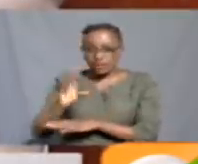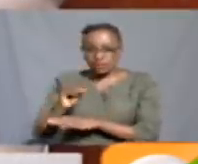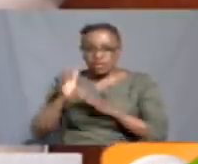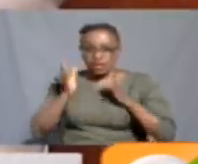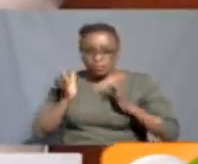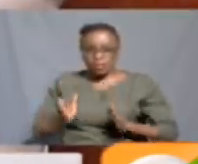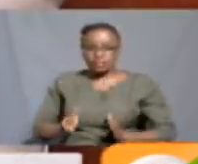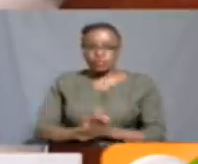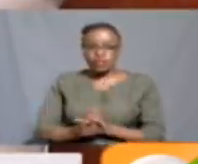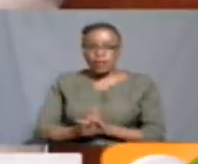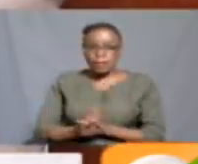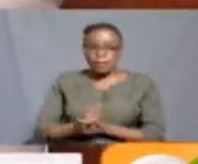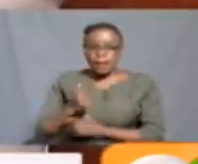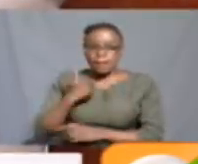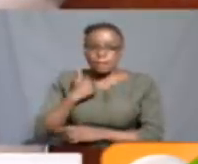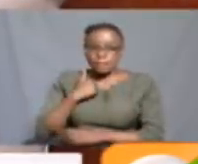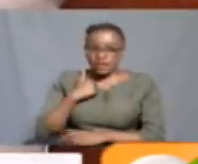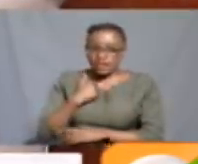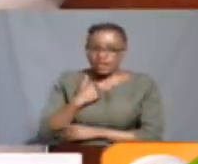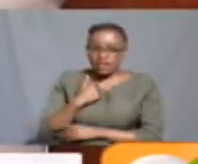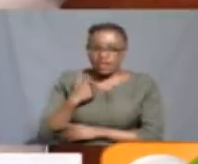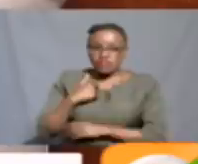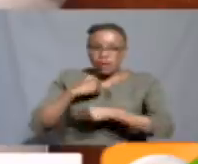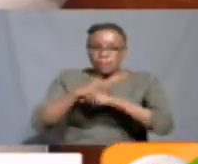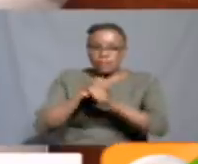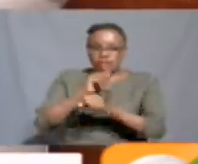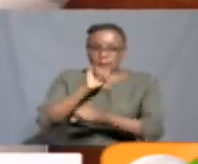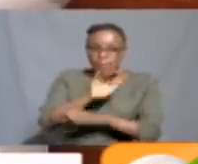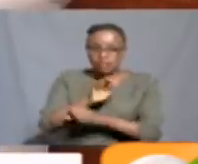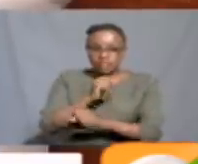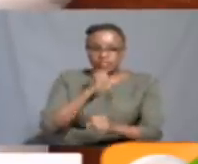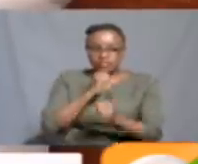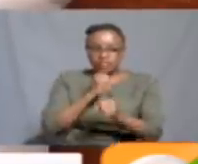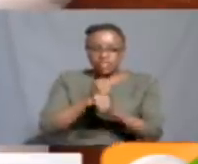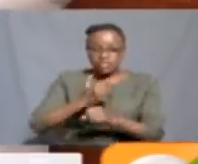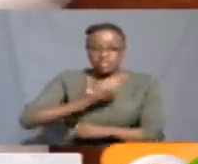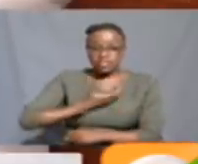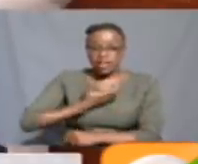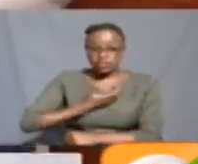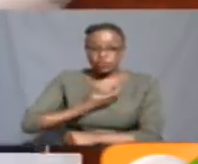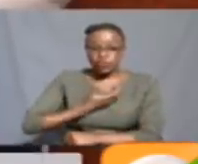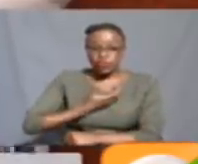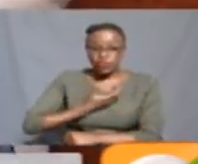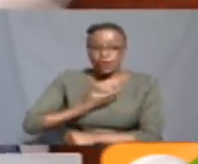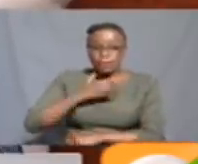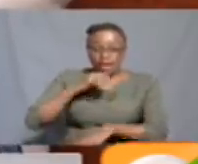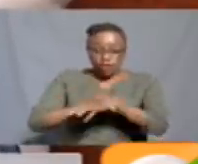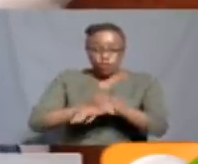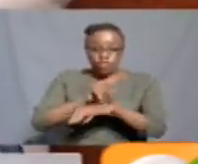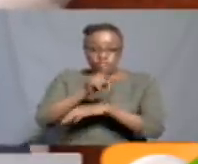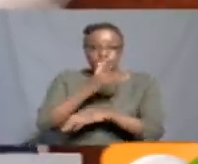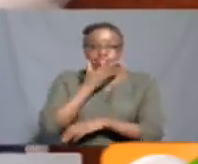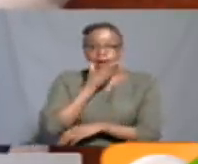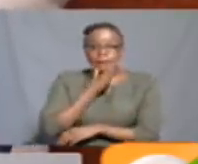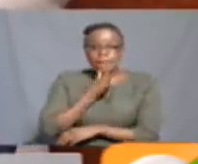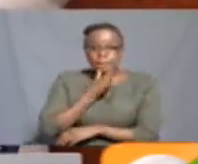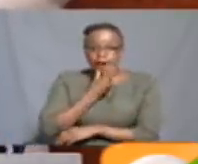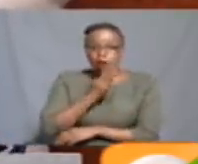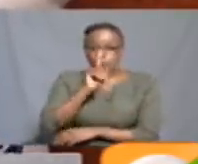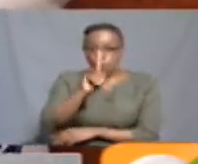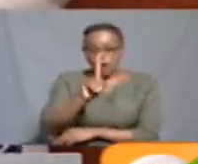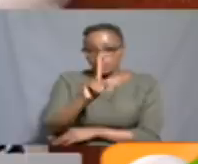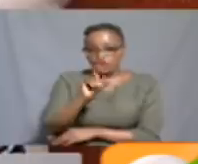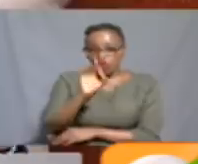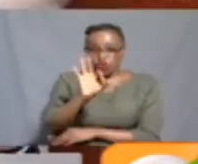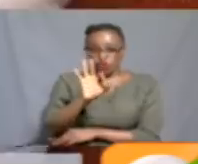Yeah. I had the responsibility of creating East African Business Council. And I found him to be one of my